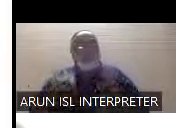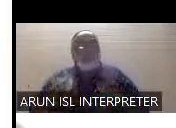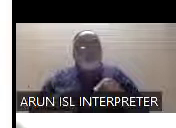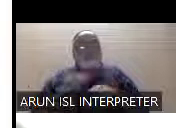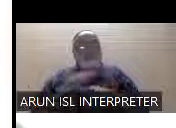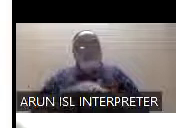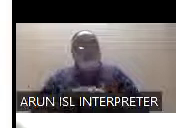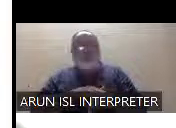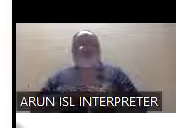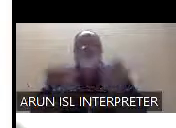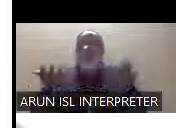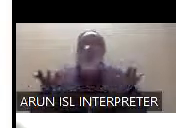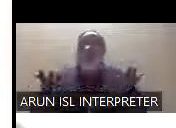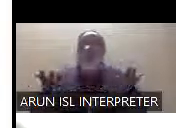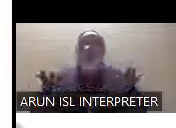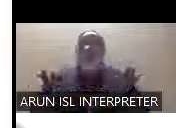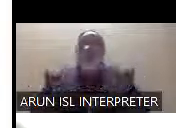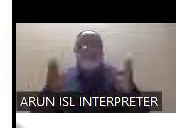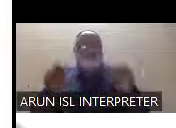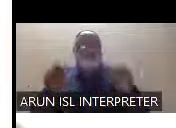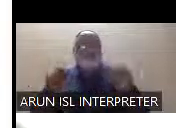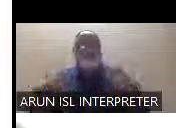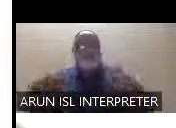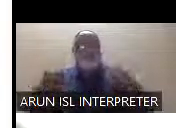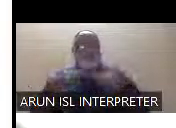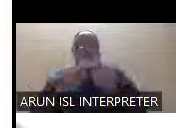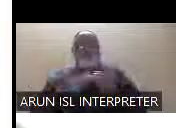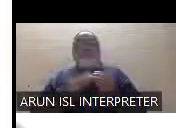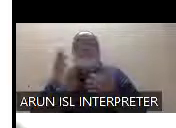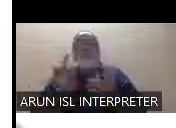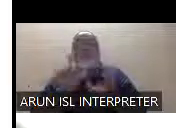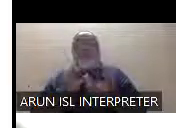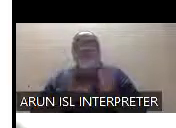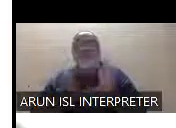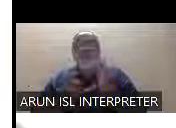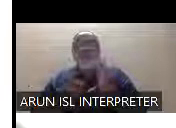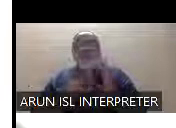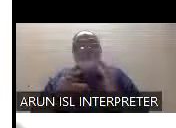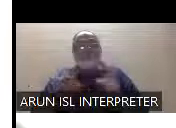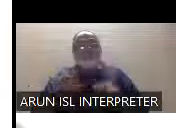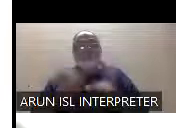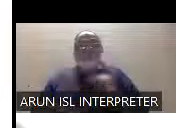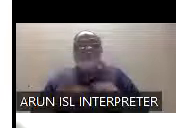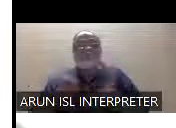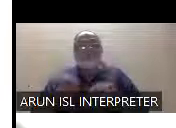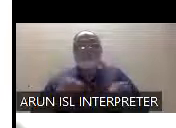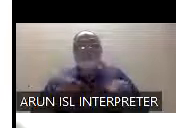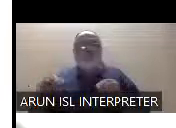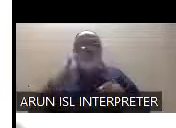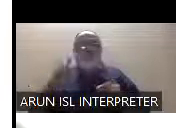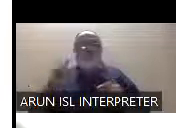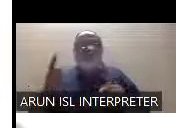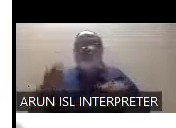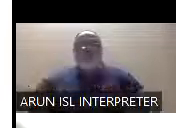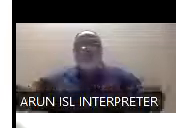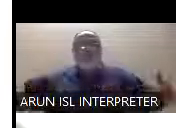and in maneuvering. And non-ambulant is somebody who's completely immobile, who cannot move at all without the help of a